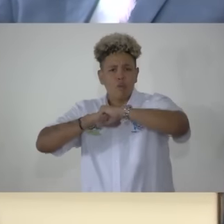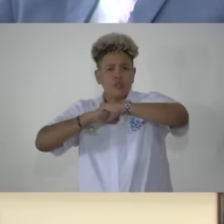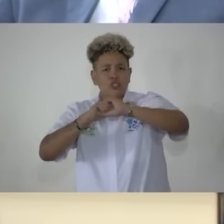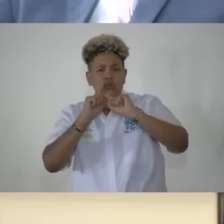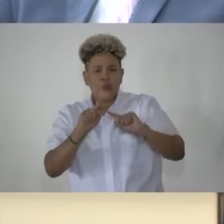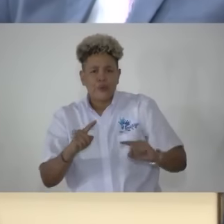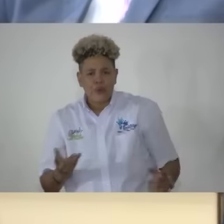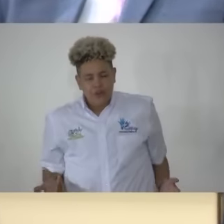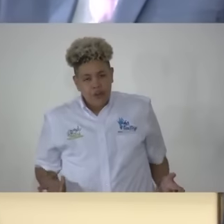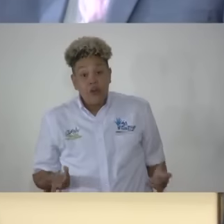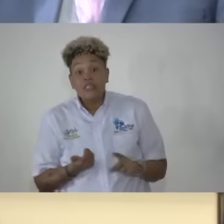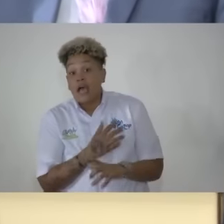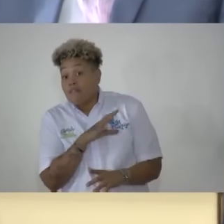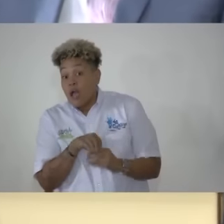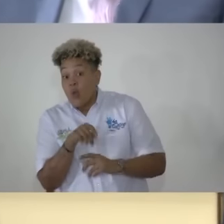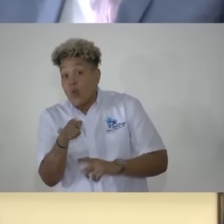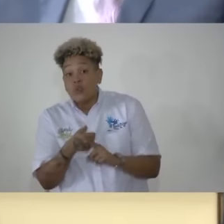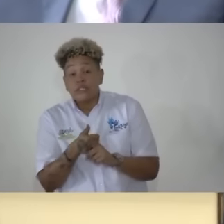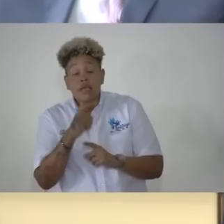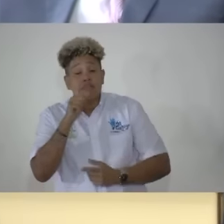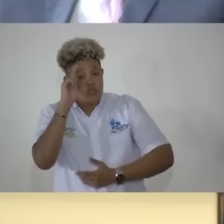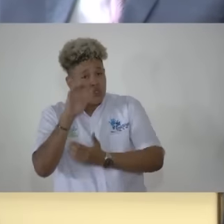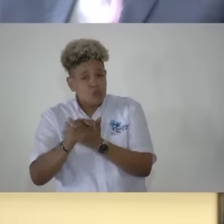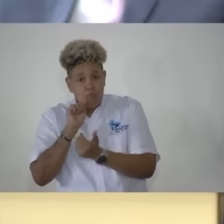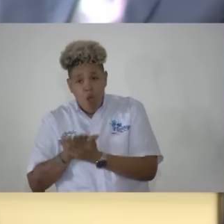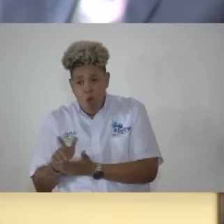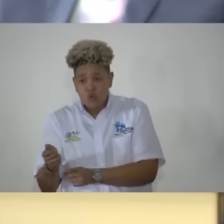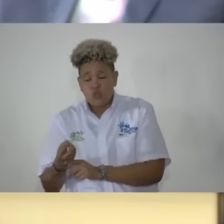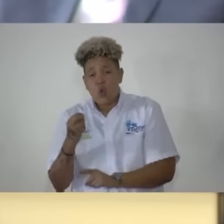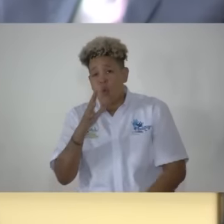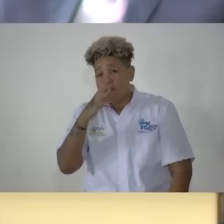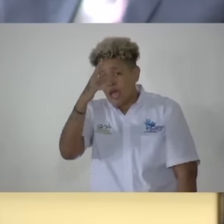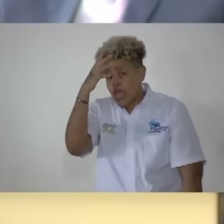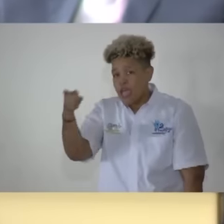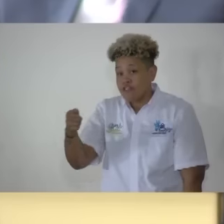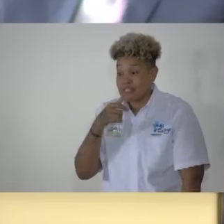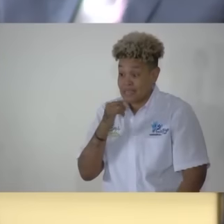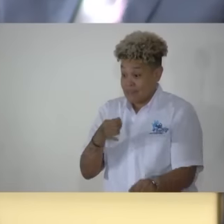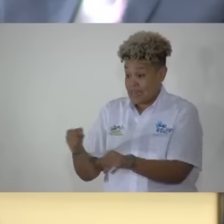order, including the spouse or parent